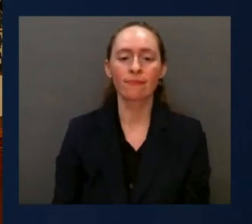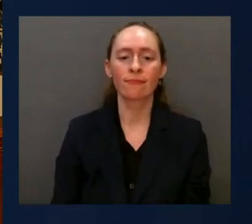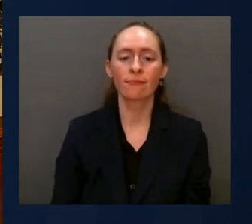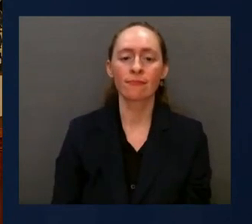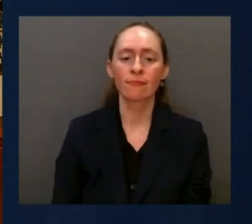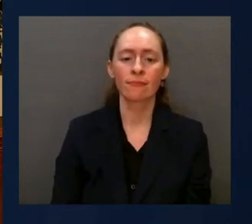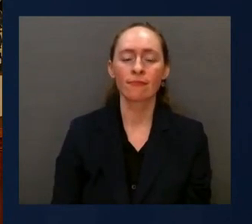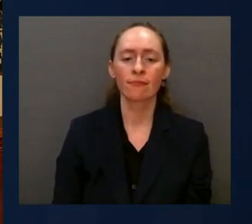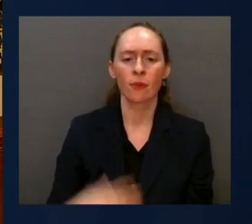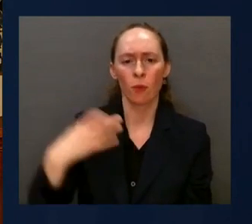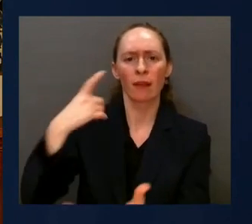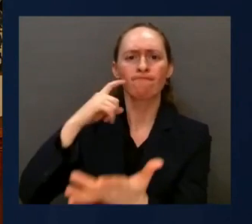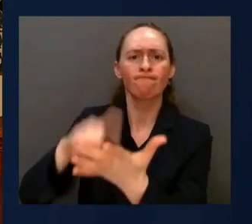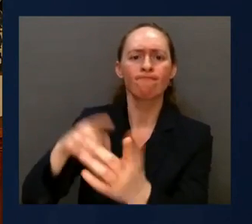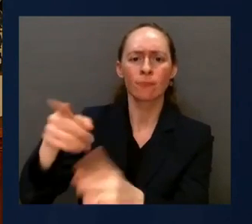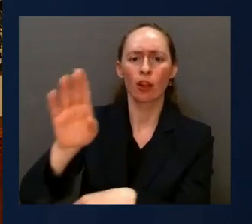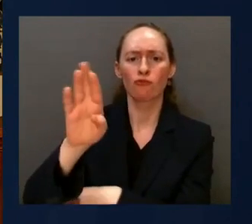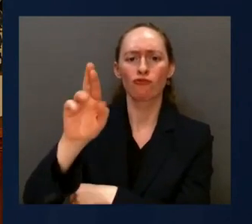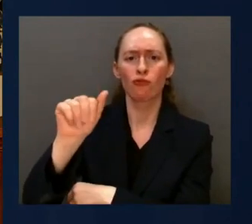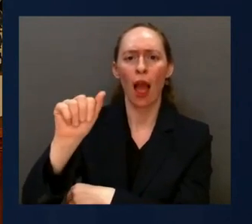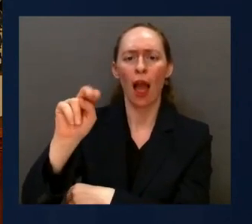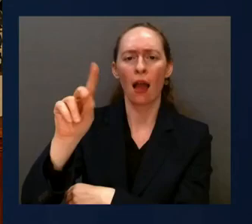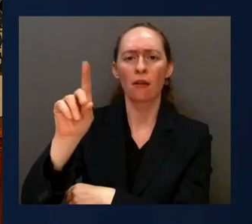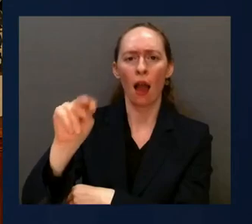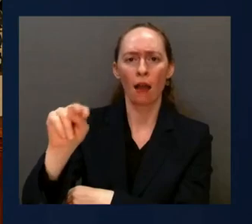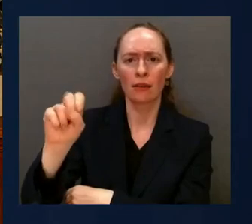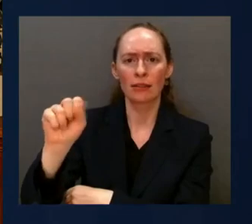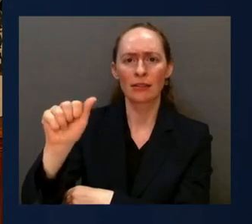put his college dreams on hold to be at